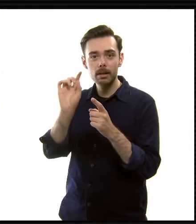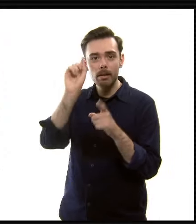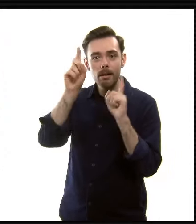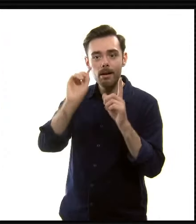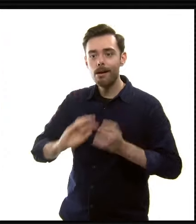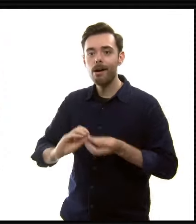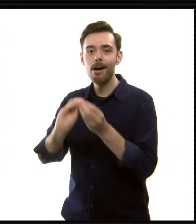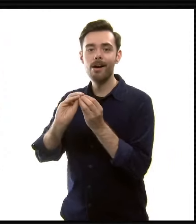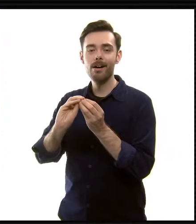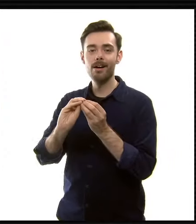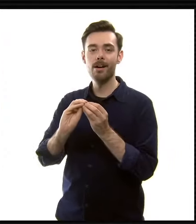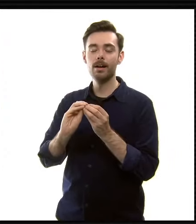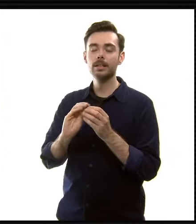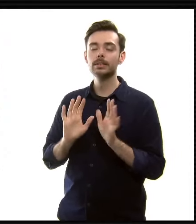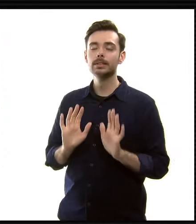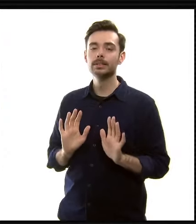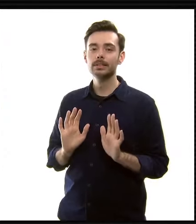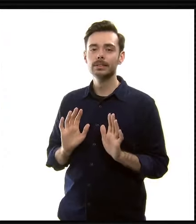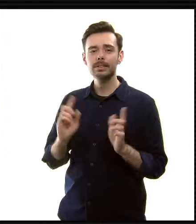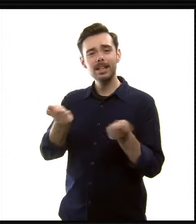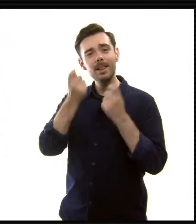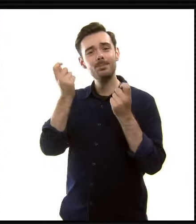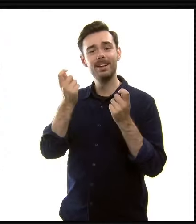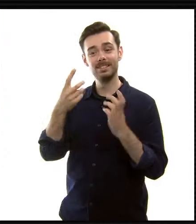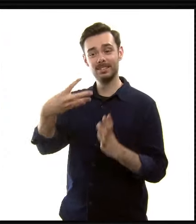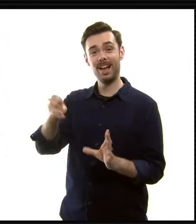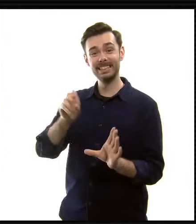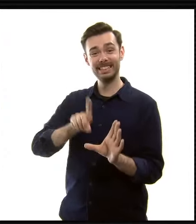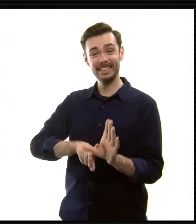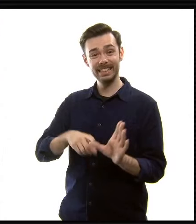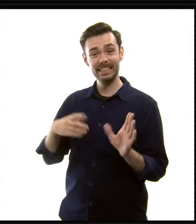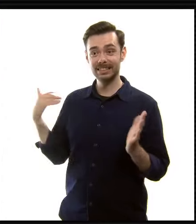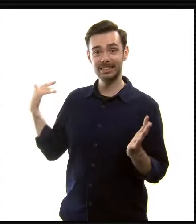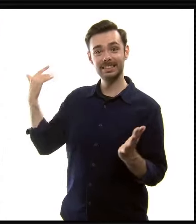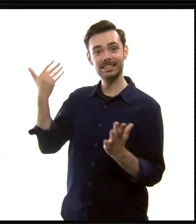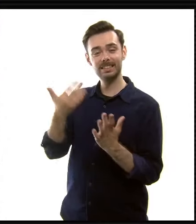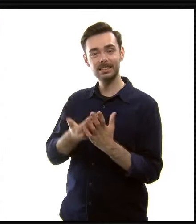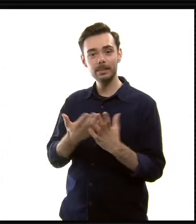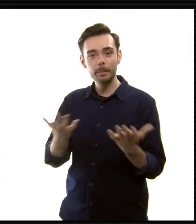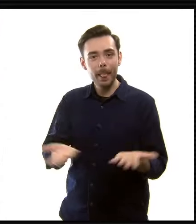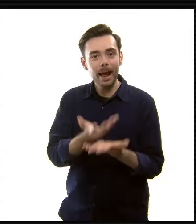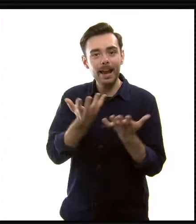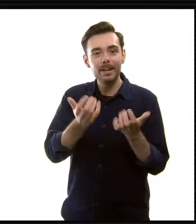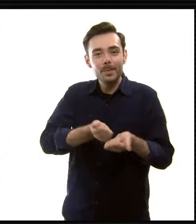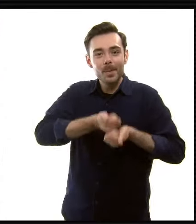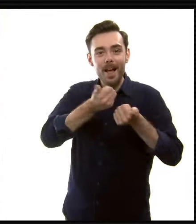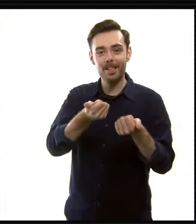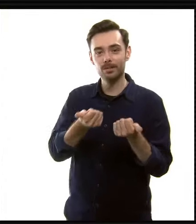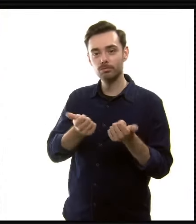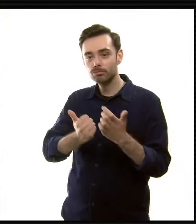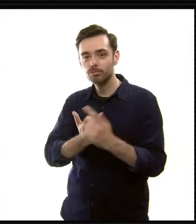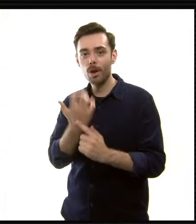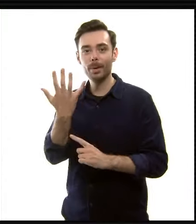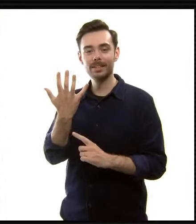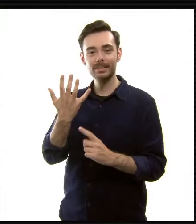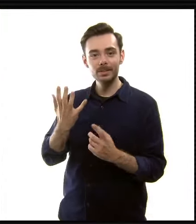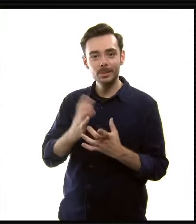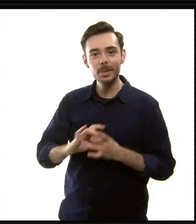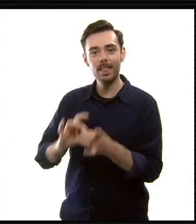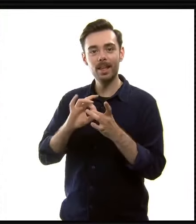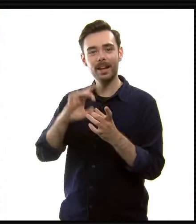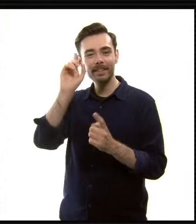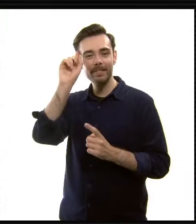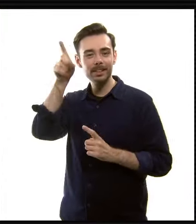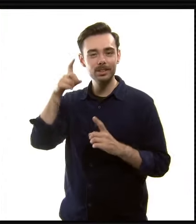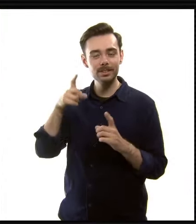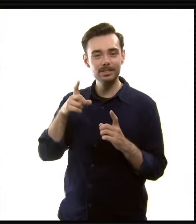It celebrates 90 years of playing well, growing together, and innovation and creativity.